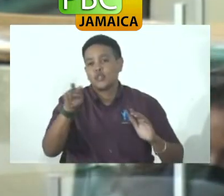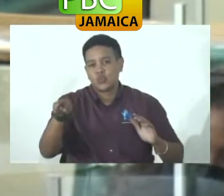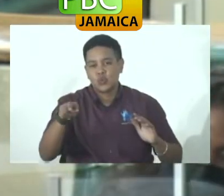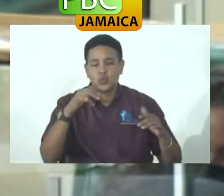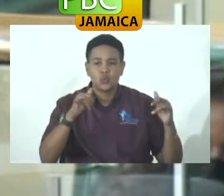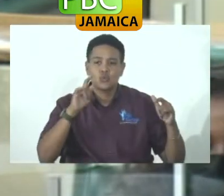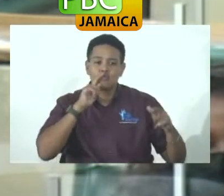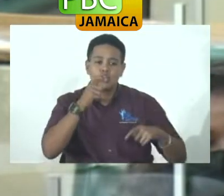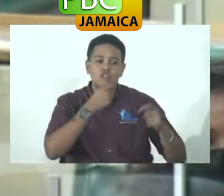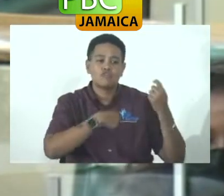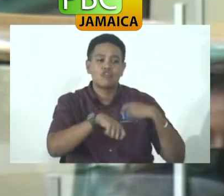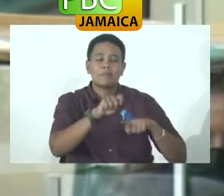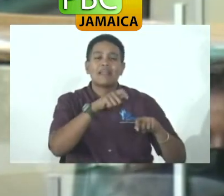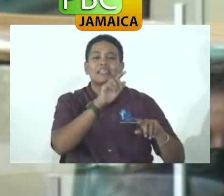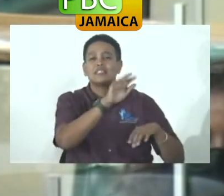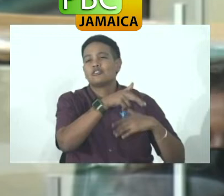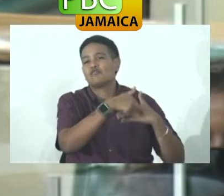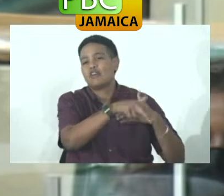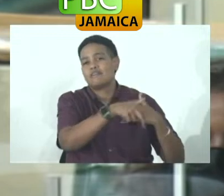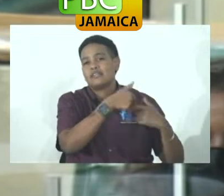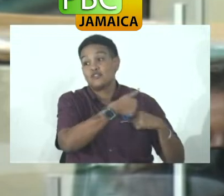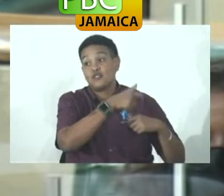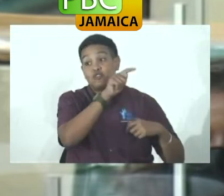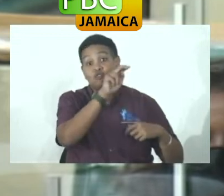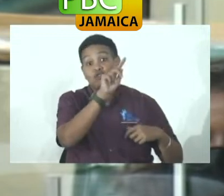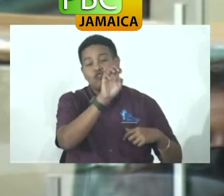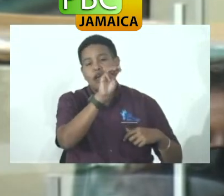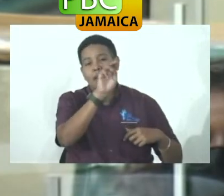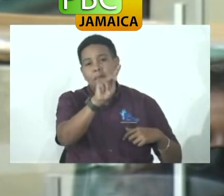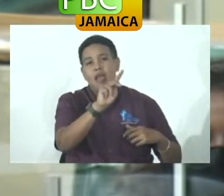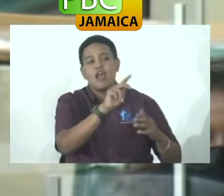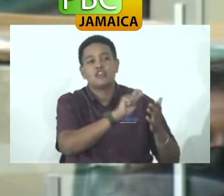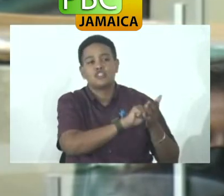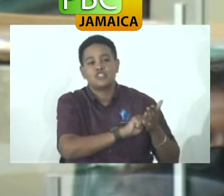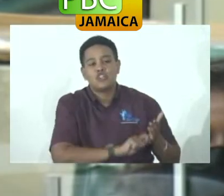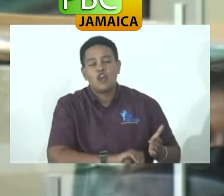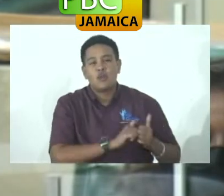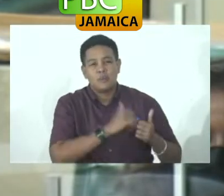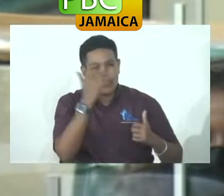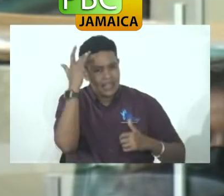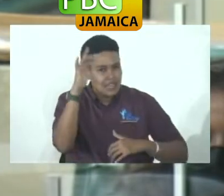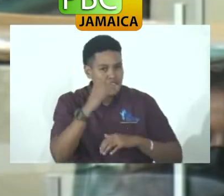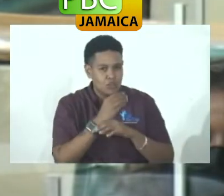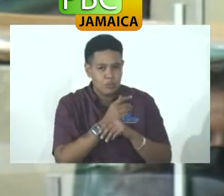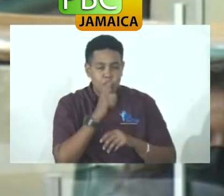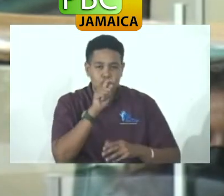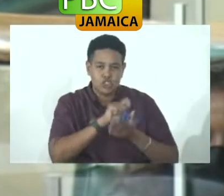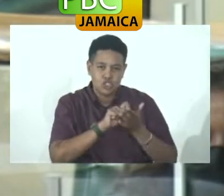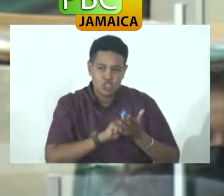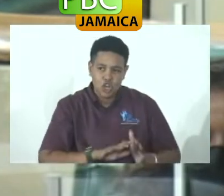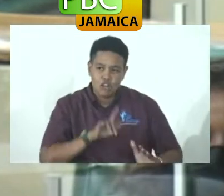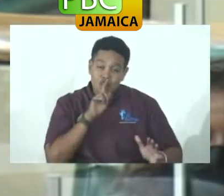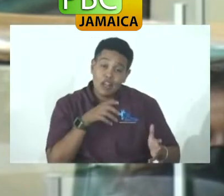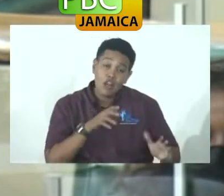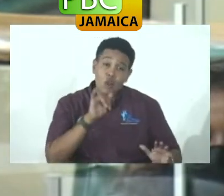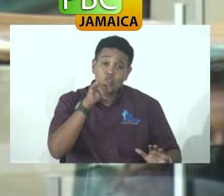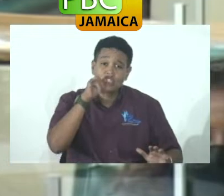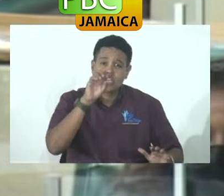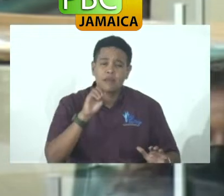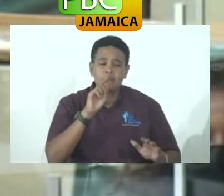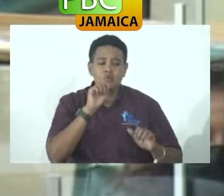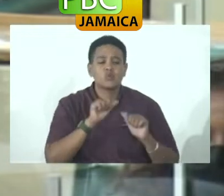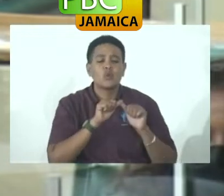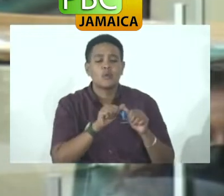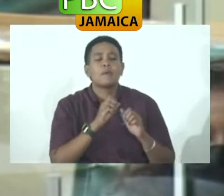which replaces the reference to a trademarks journal with the intellectual property journal. And this is to allow JIPO to